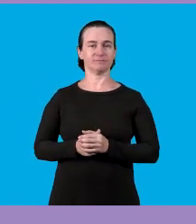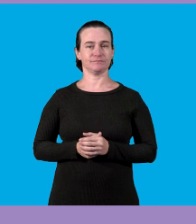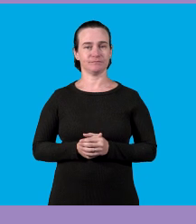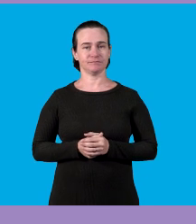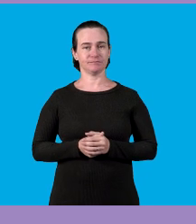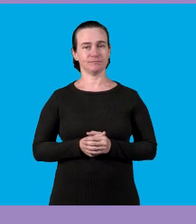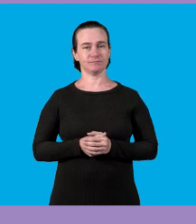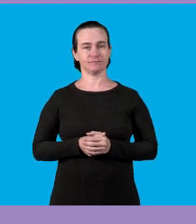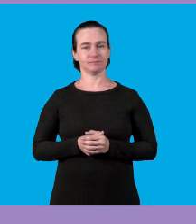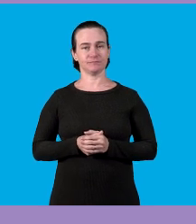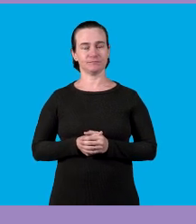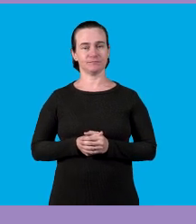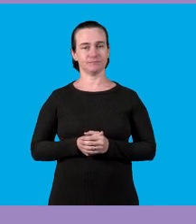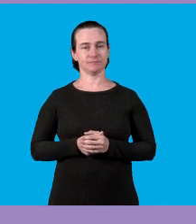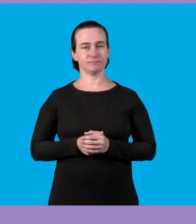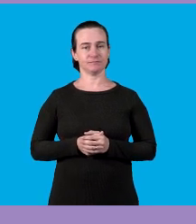equal.